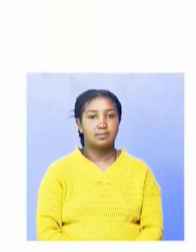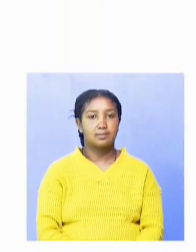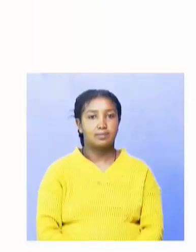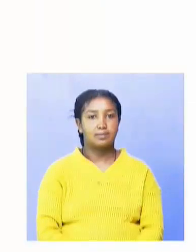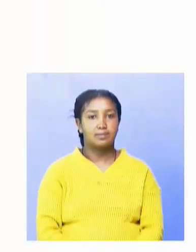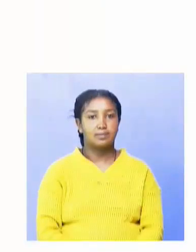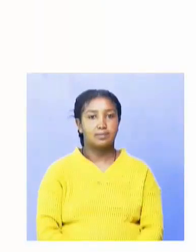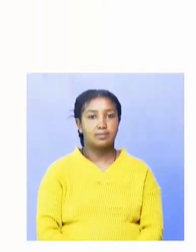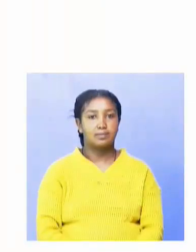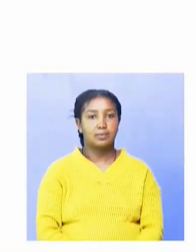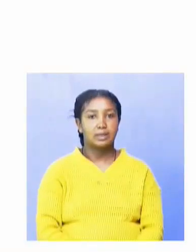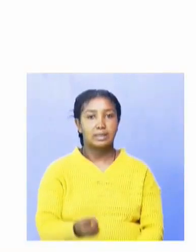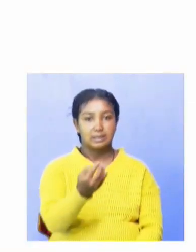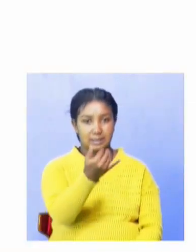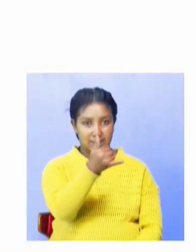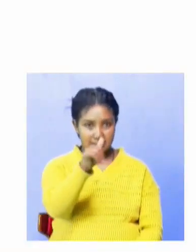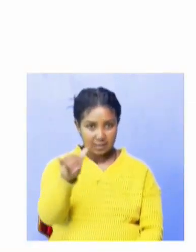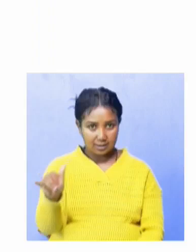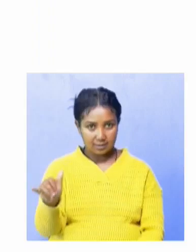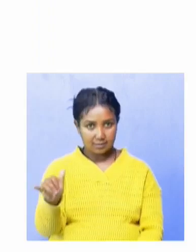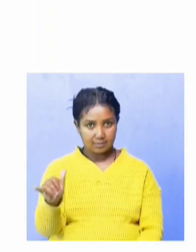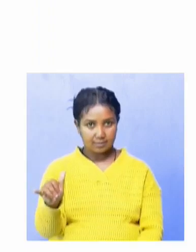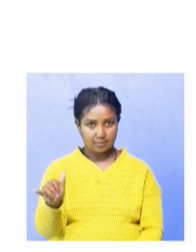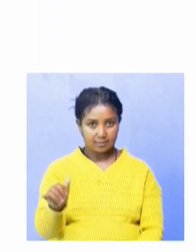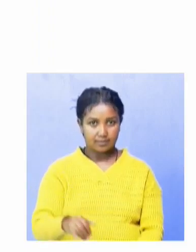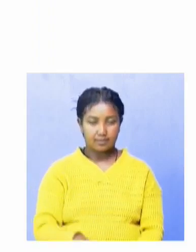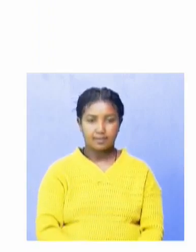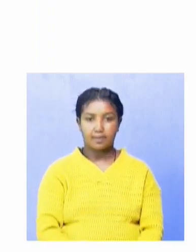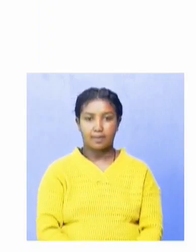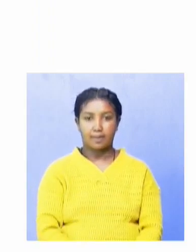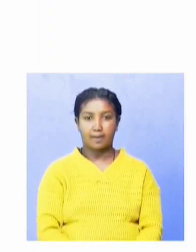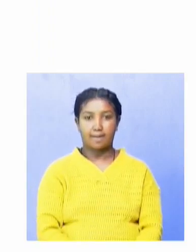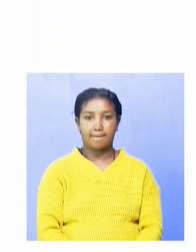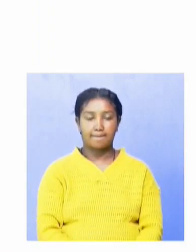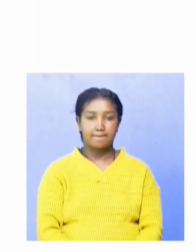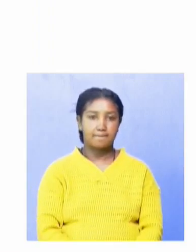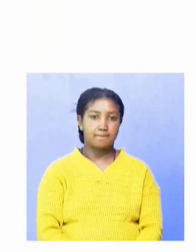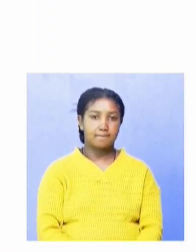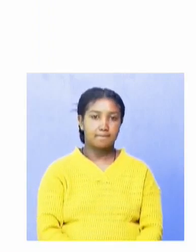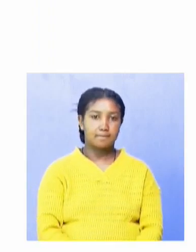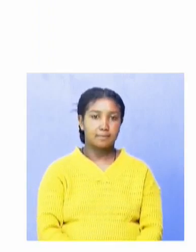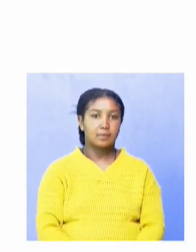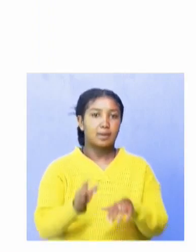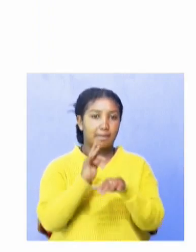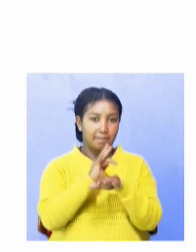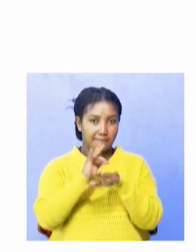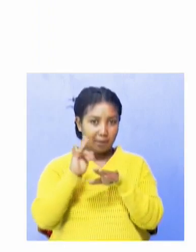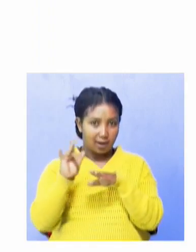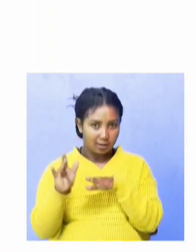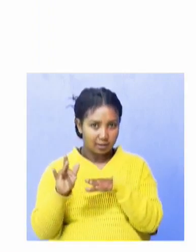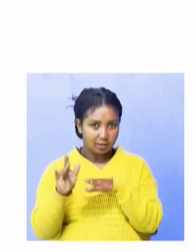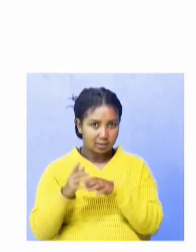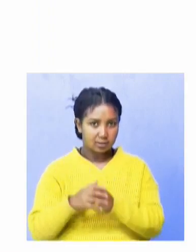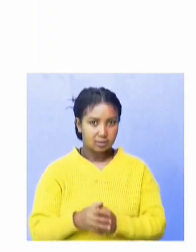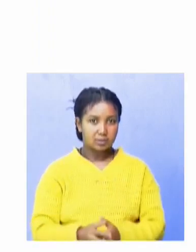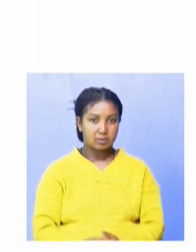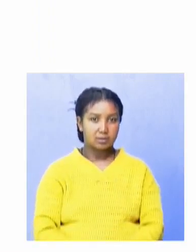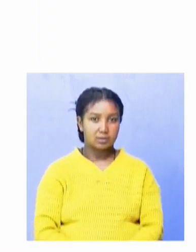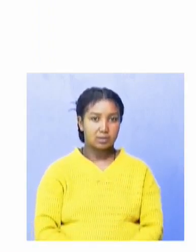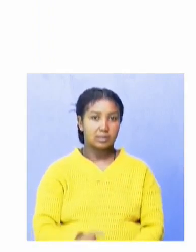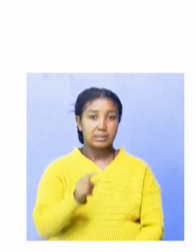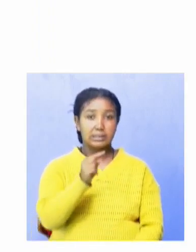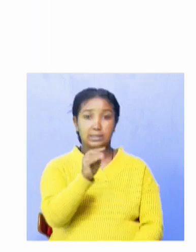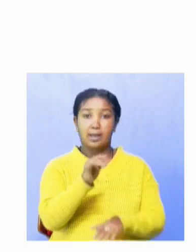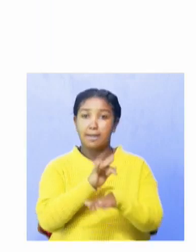They blank here.